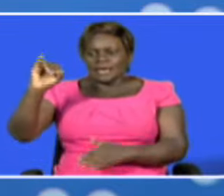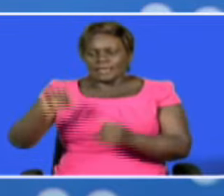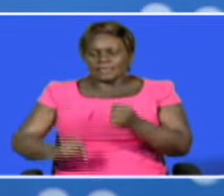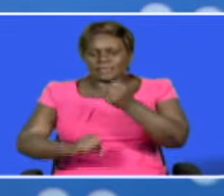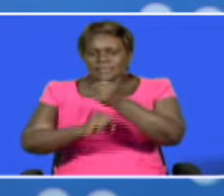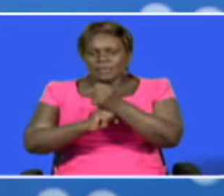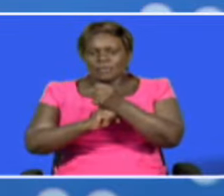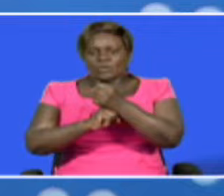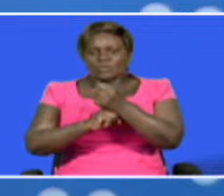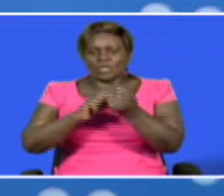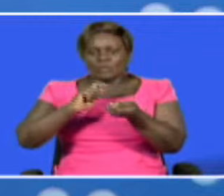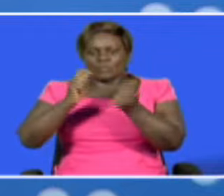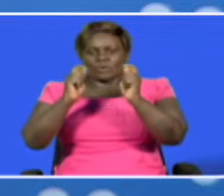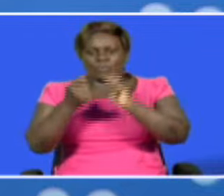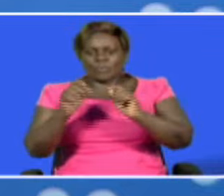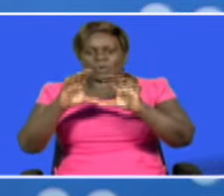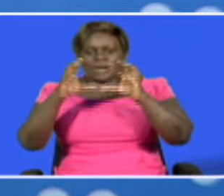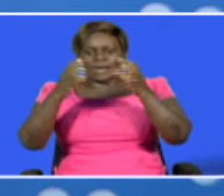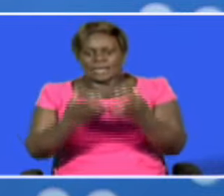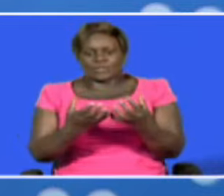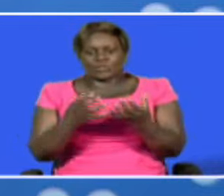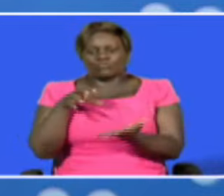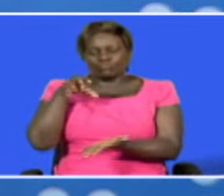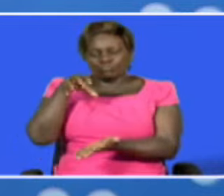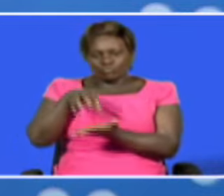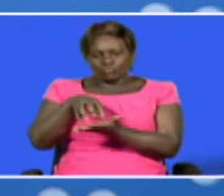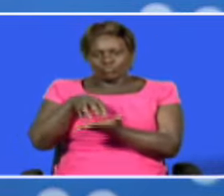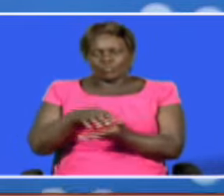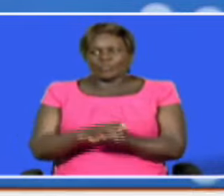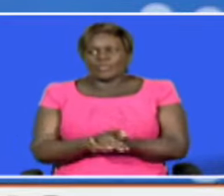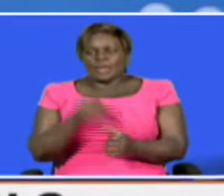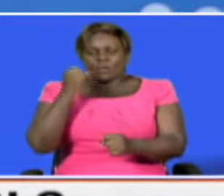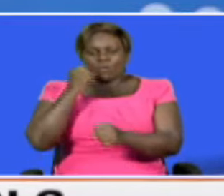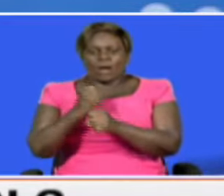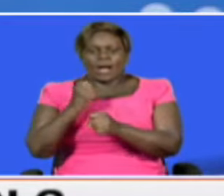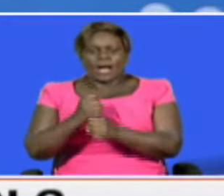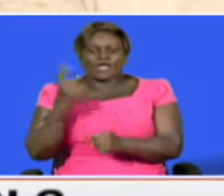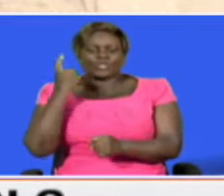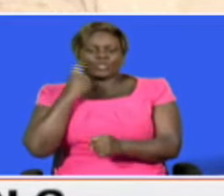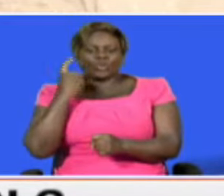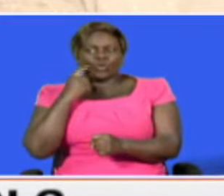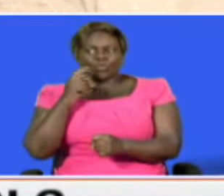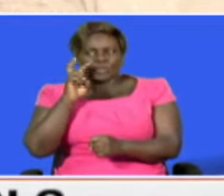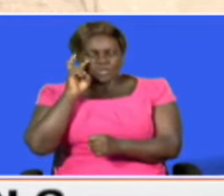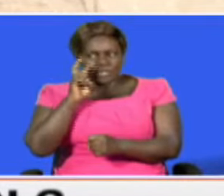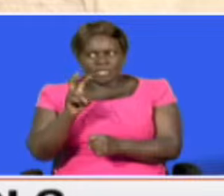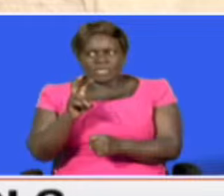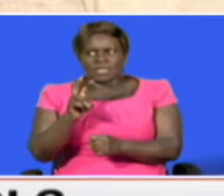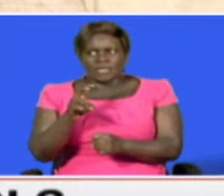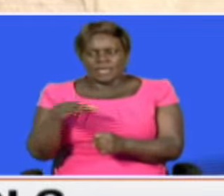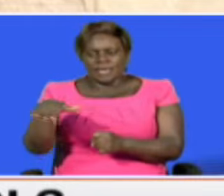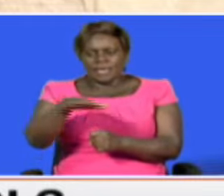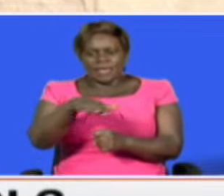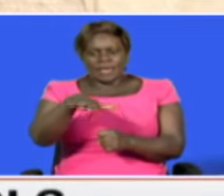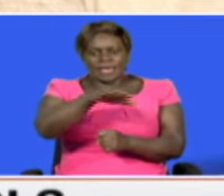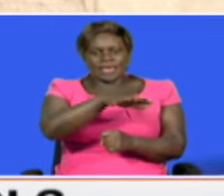the evolving classroom landscape. In this workshop, we deep dived in broadly four